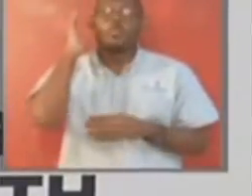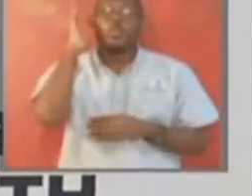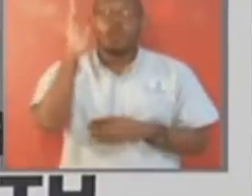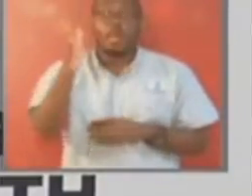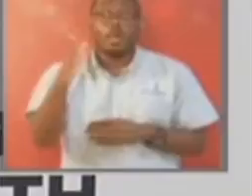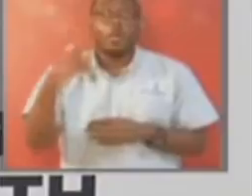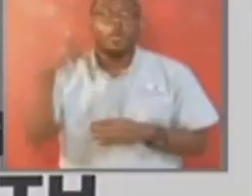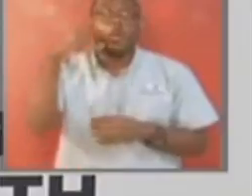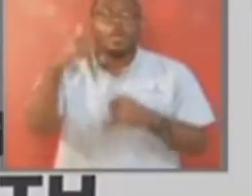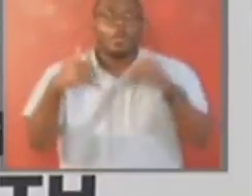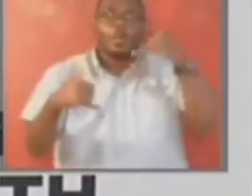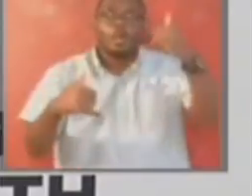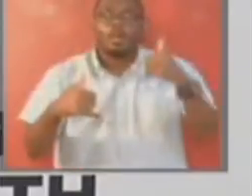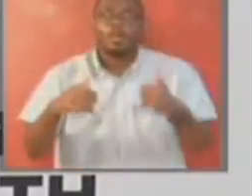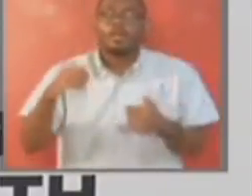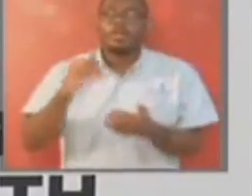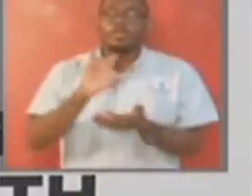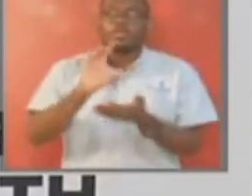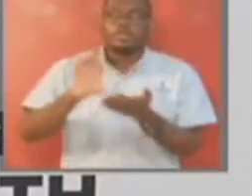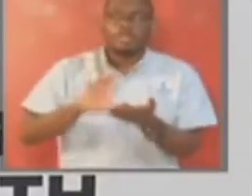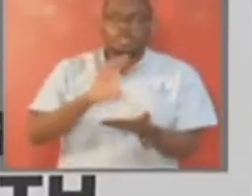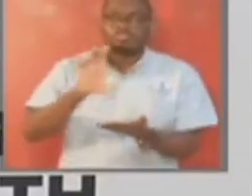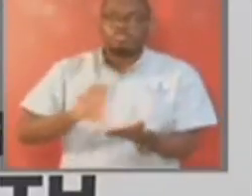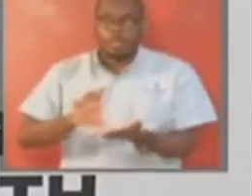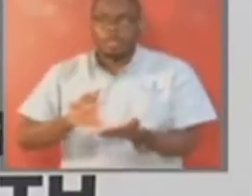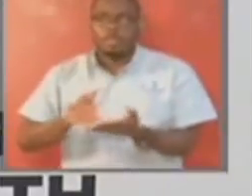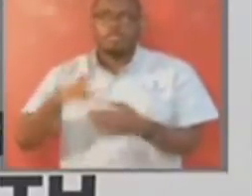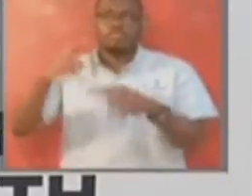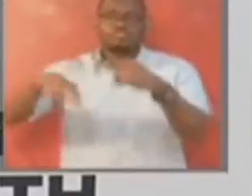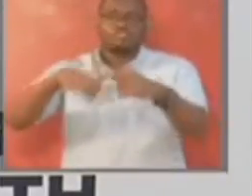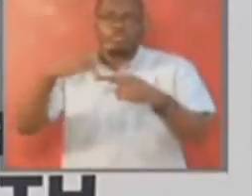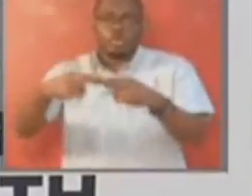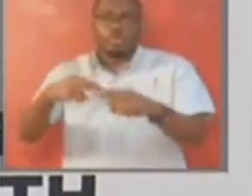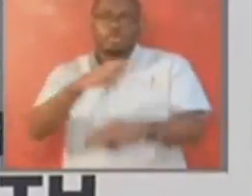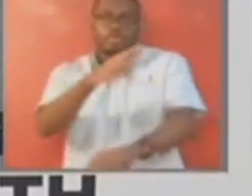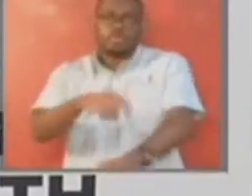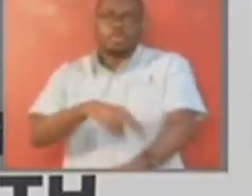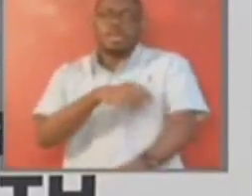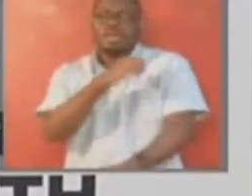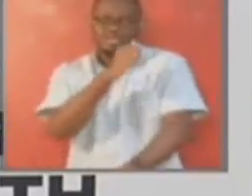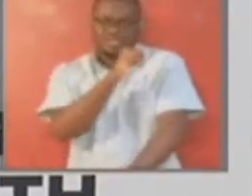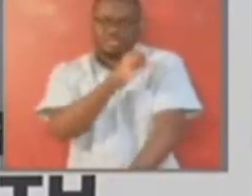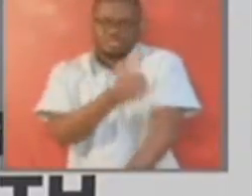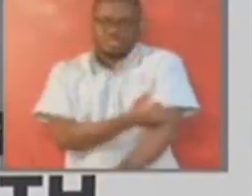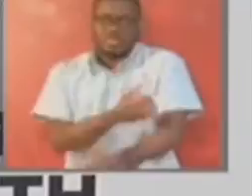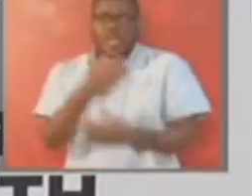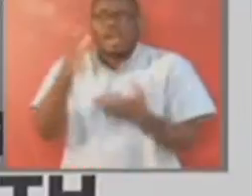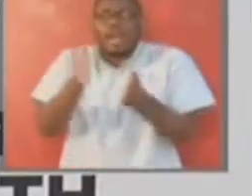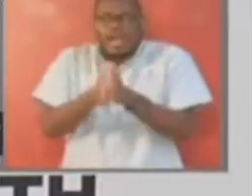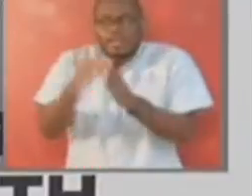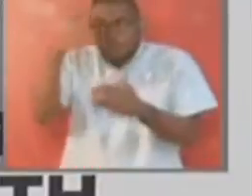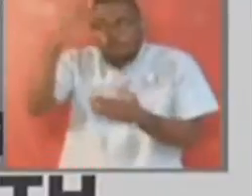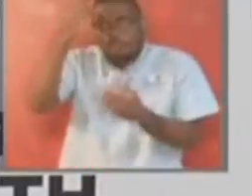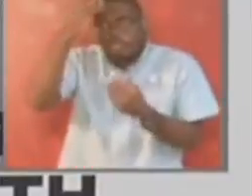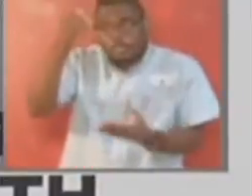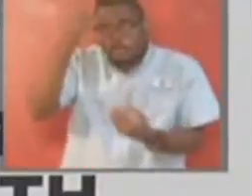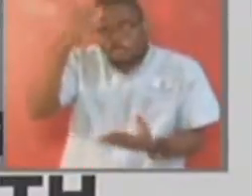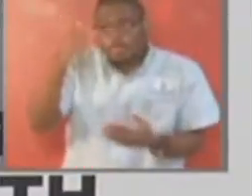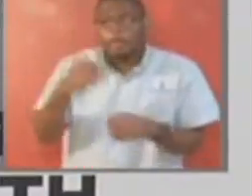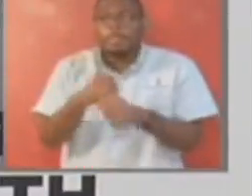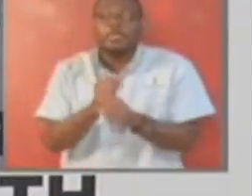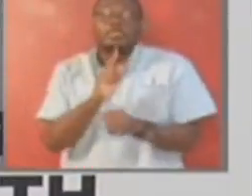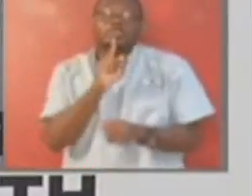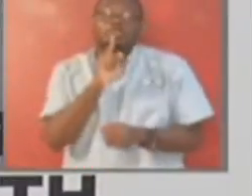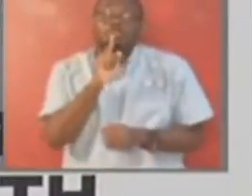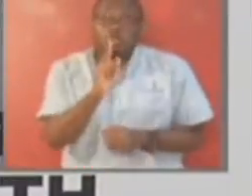Health Authority Thoracic Medical Director, who is Dr. Trotman, to find out if there's any truth to that